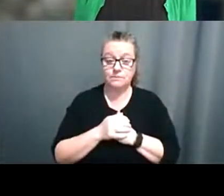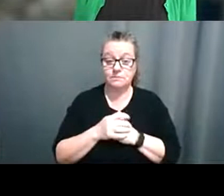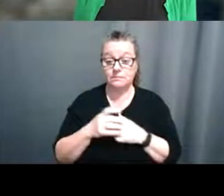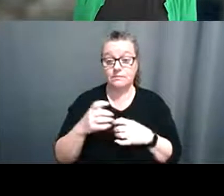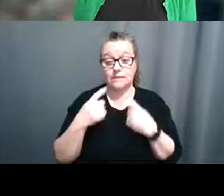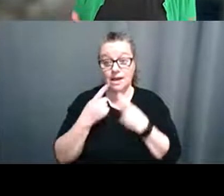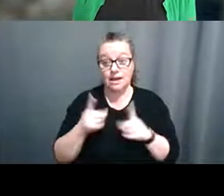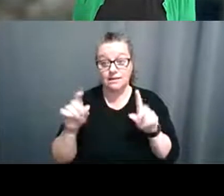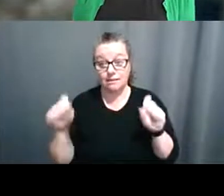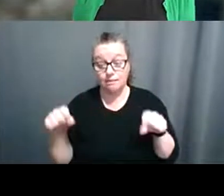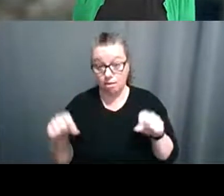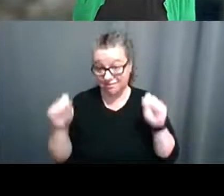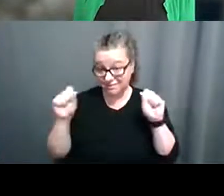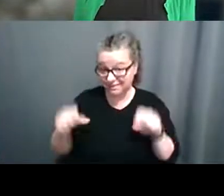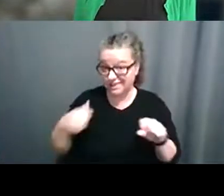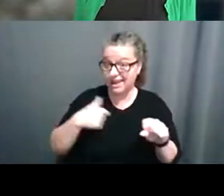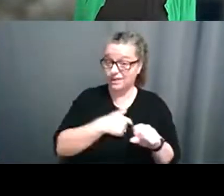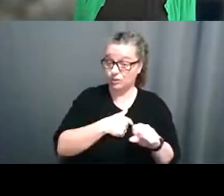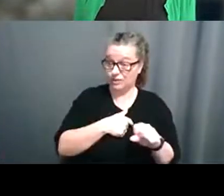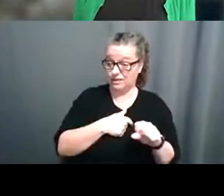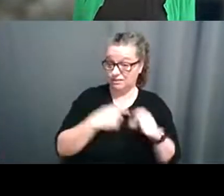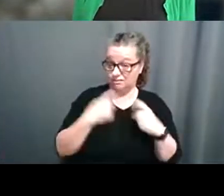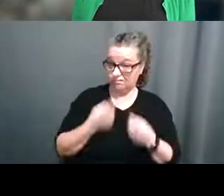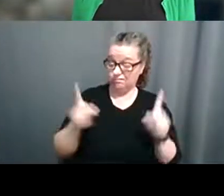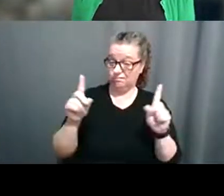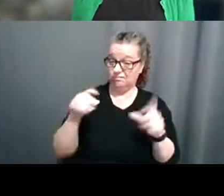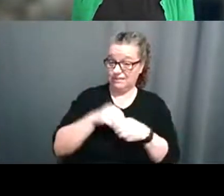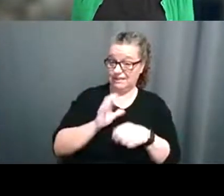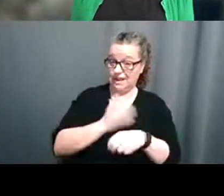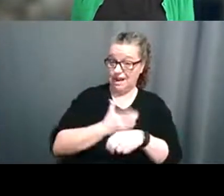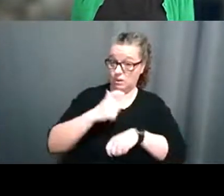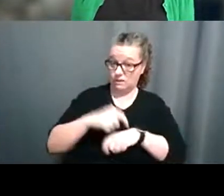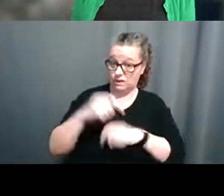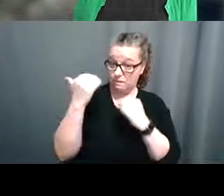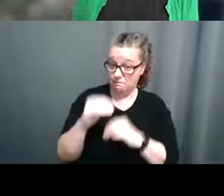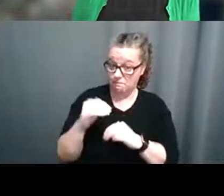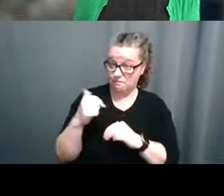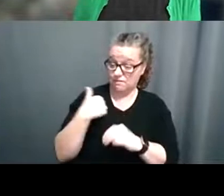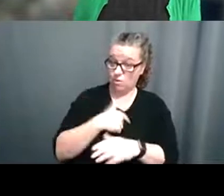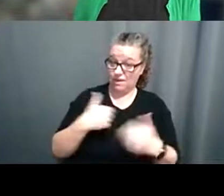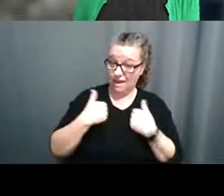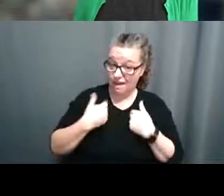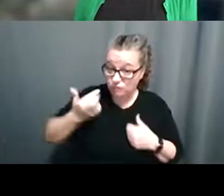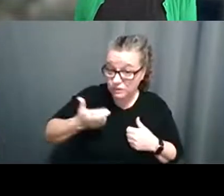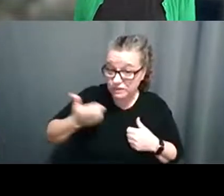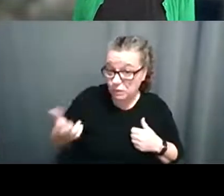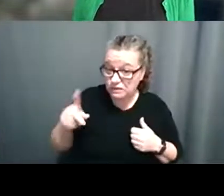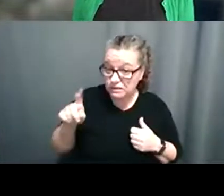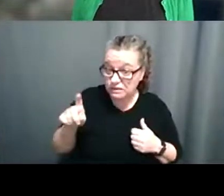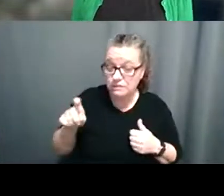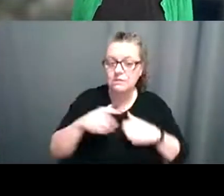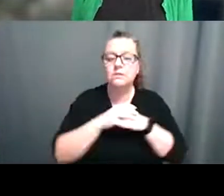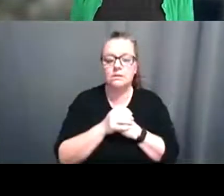Attainable, can we do this within our time frame? Do we have the tools and resources? What are